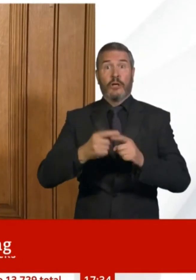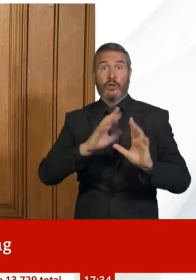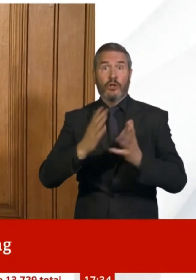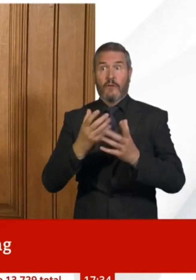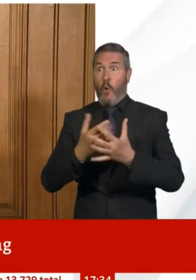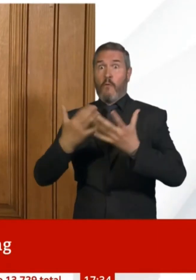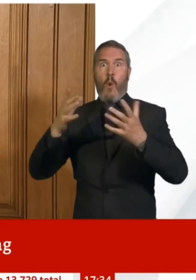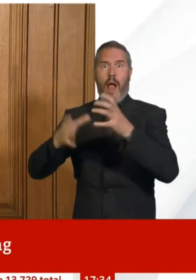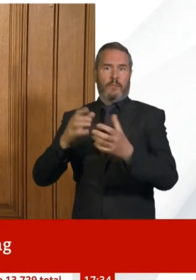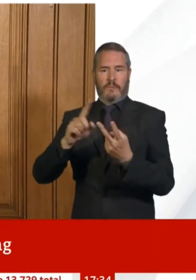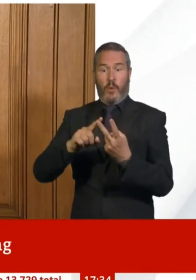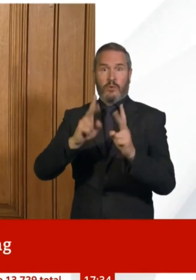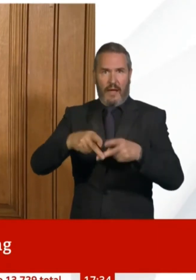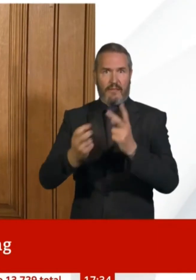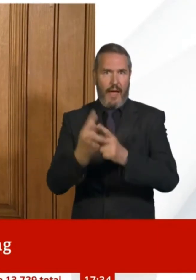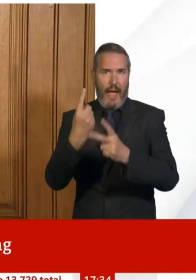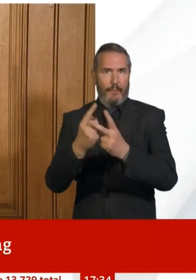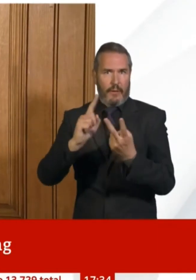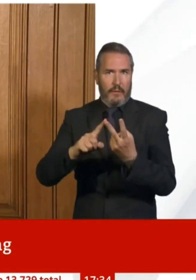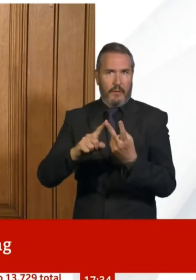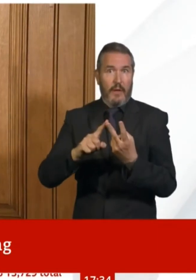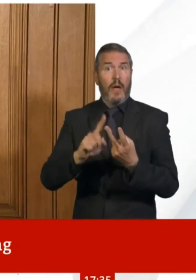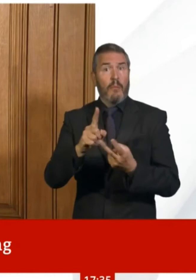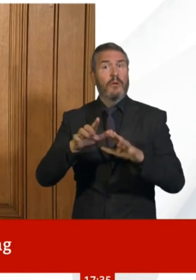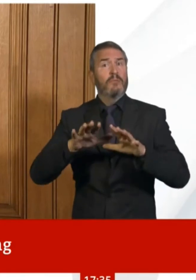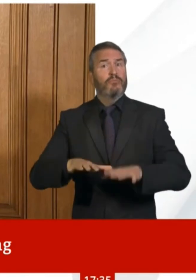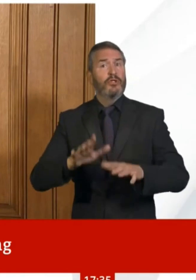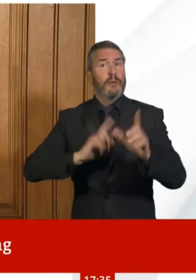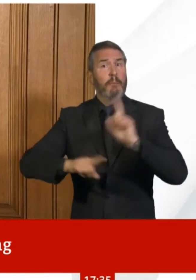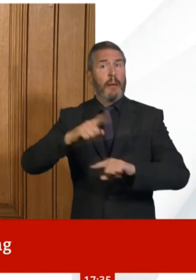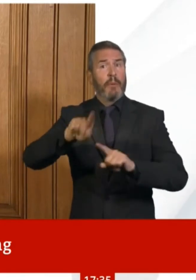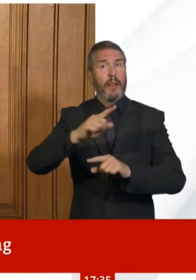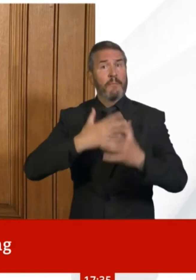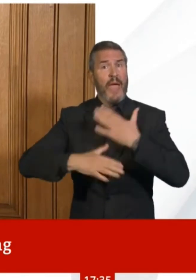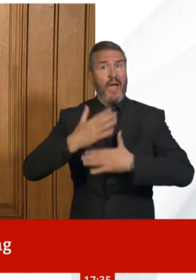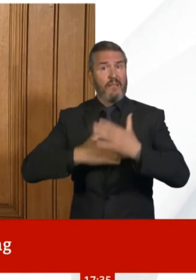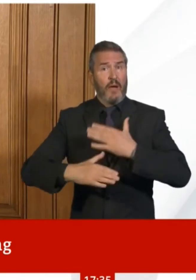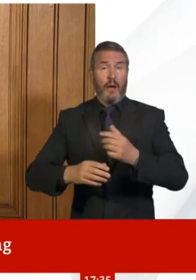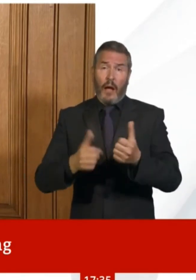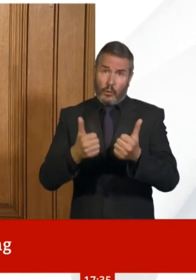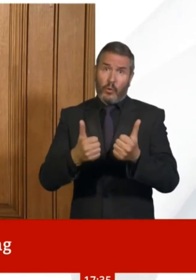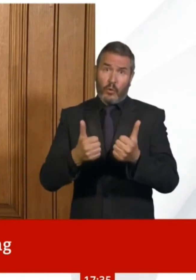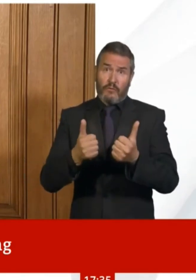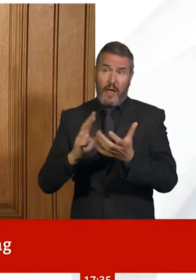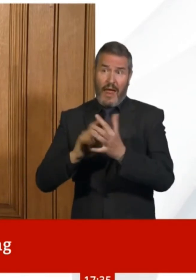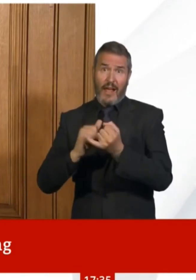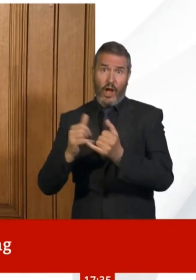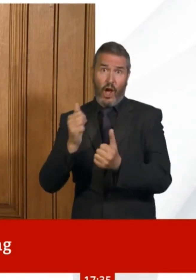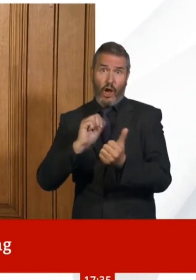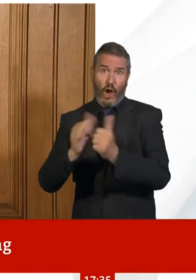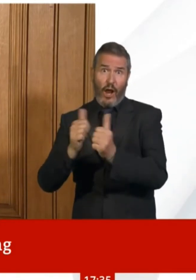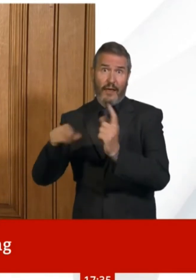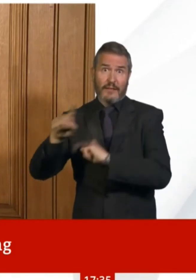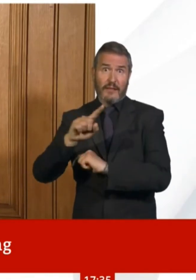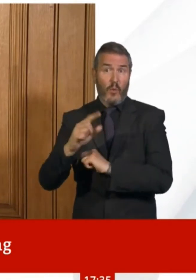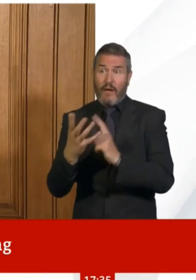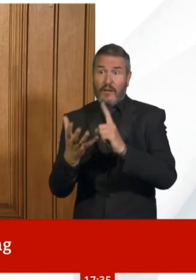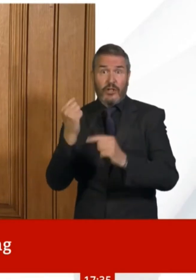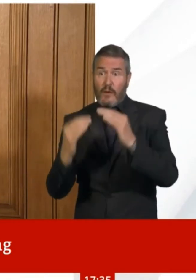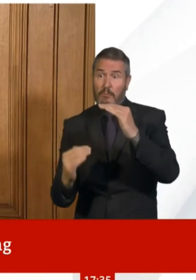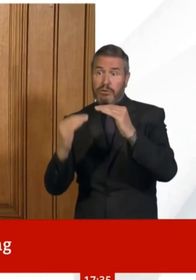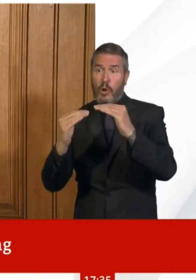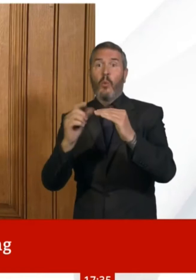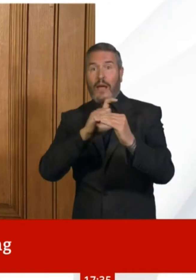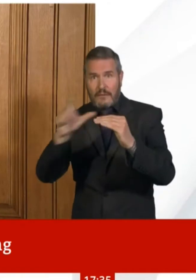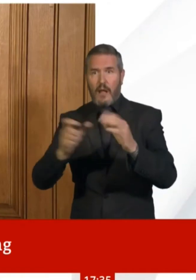are overwhelmed, and because of what the British public have done, and because of the fantastic work of my NHS colleagues, we have not come close to that, and we do